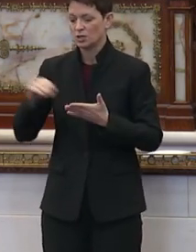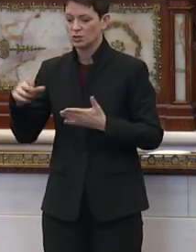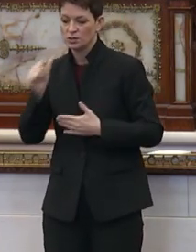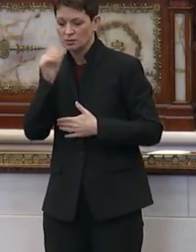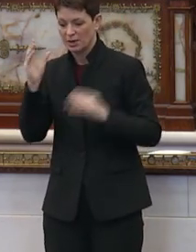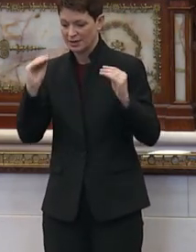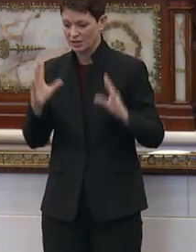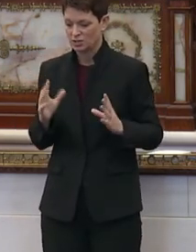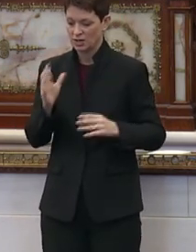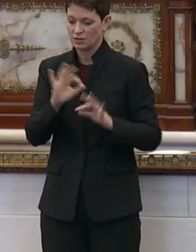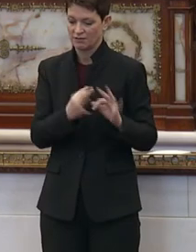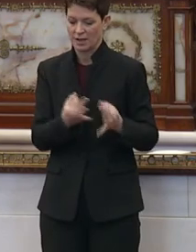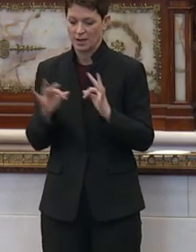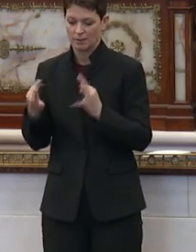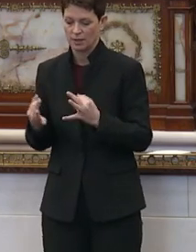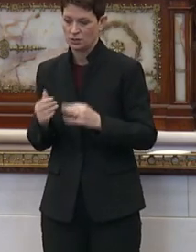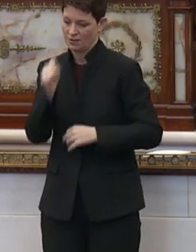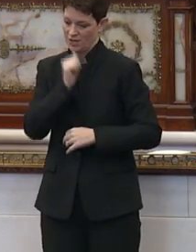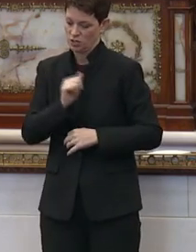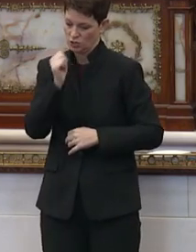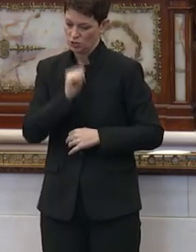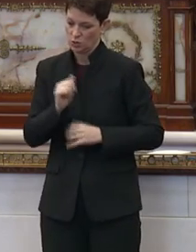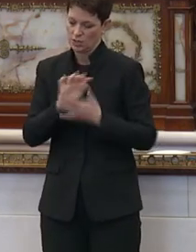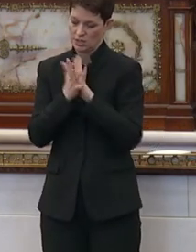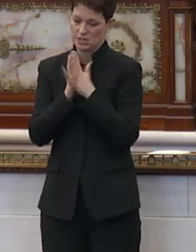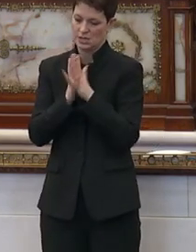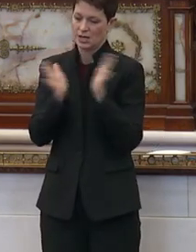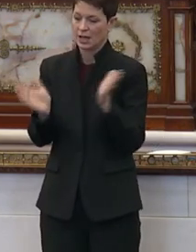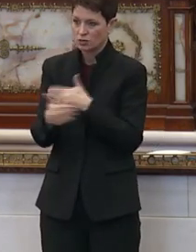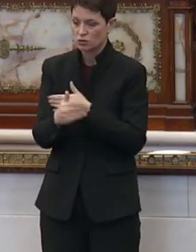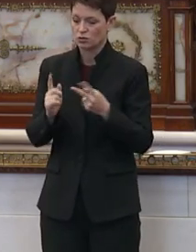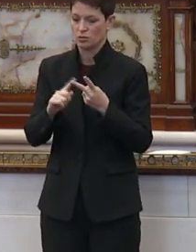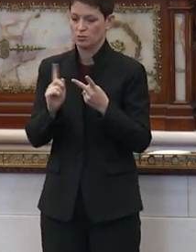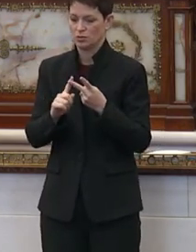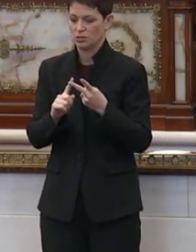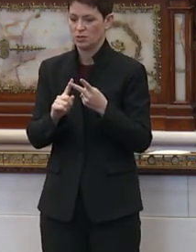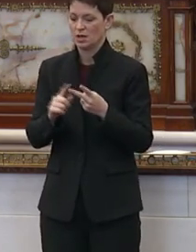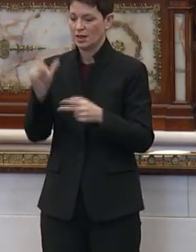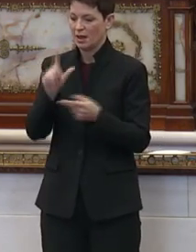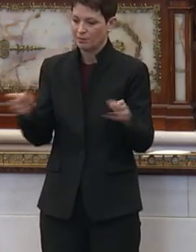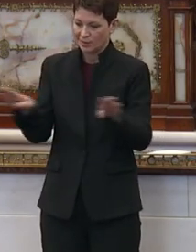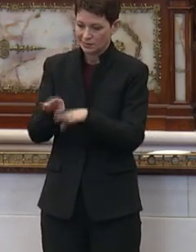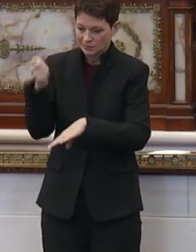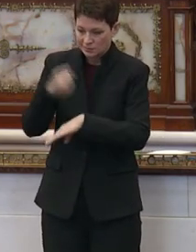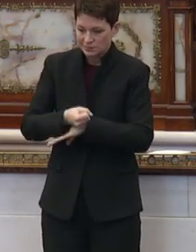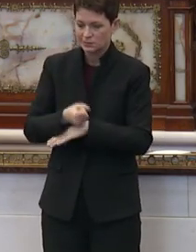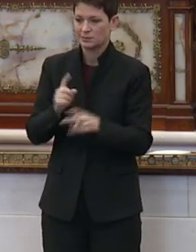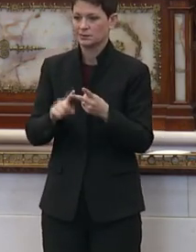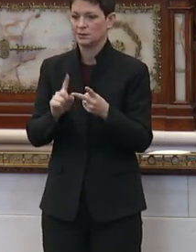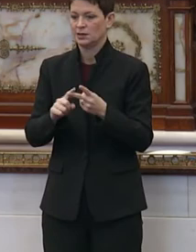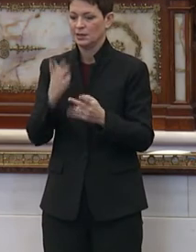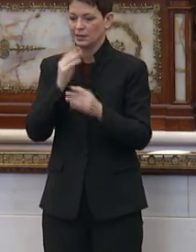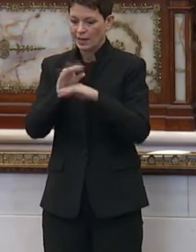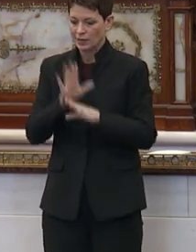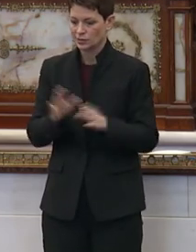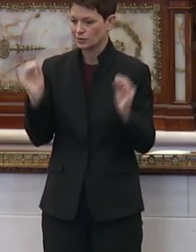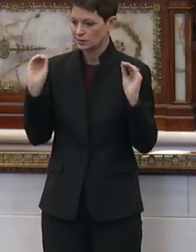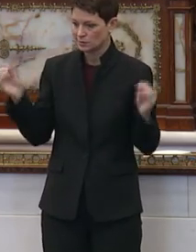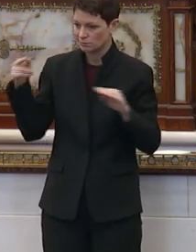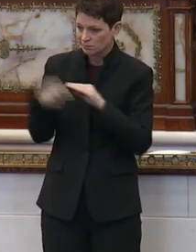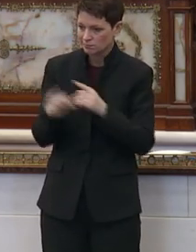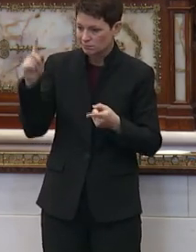parents, educators, and families who have endured overcrowded classrooms, closed libraries, a lack of counselors and supports,